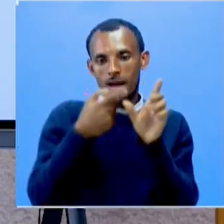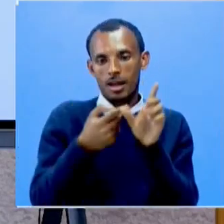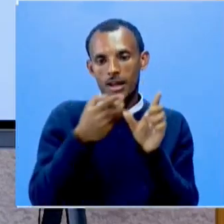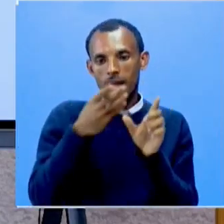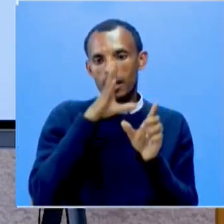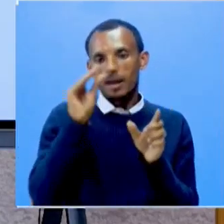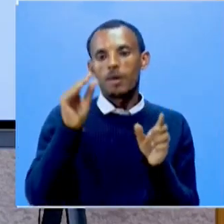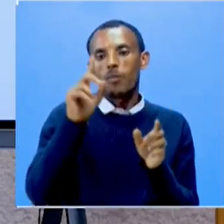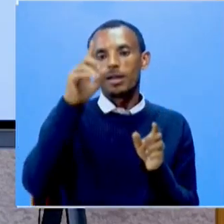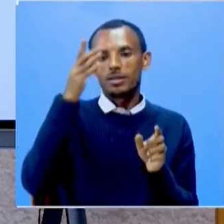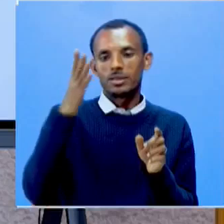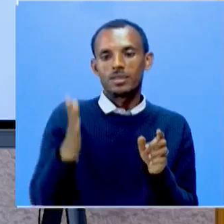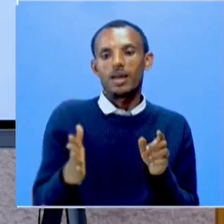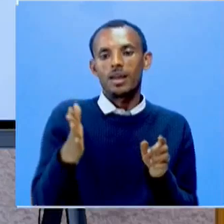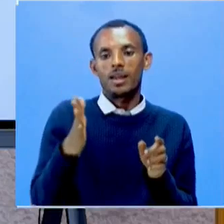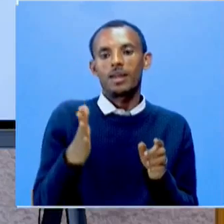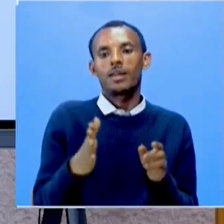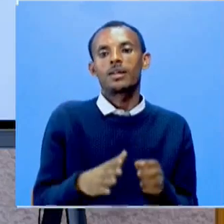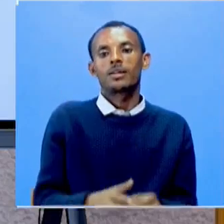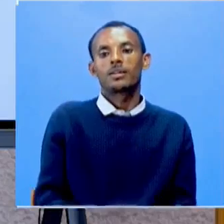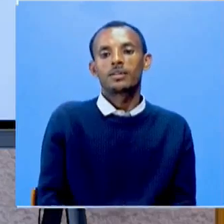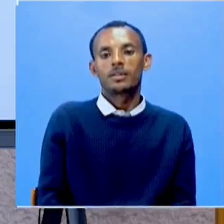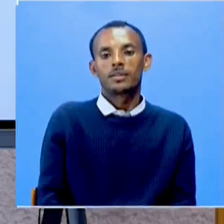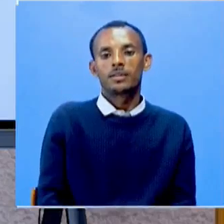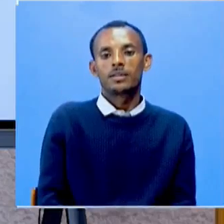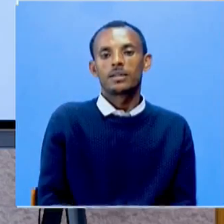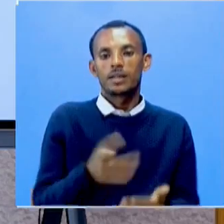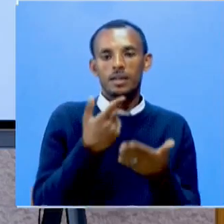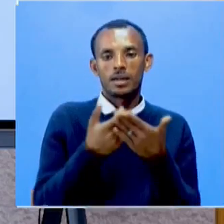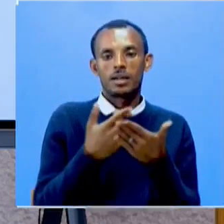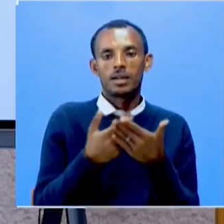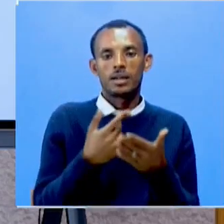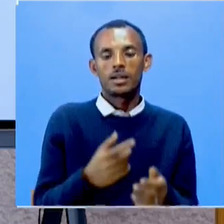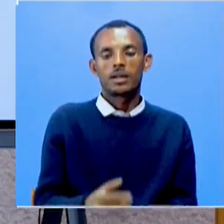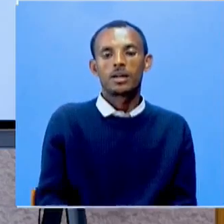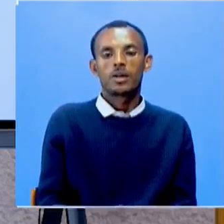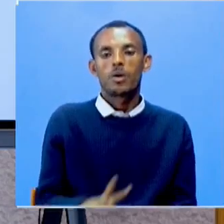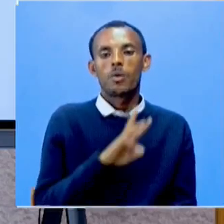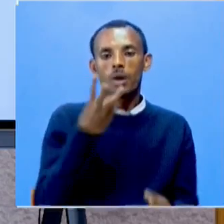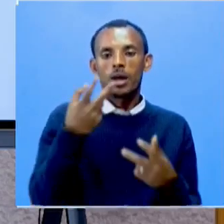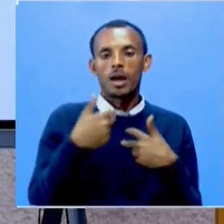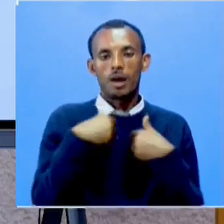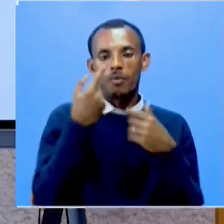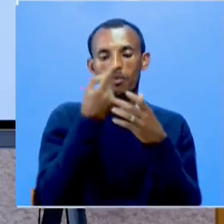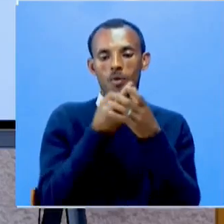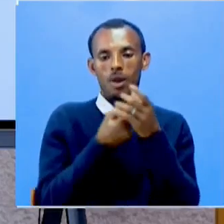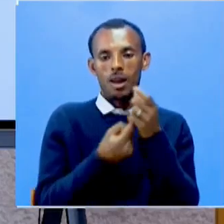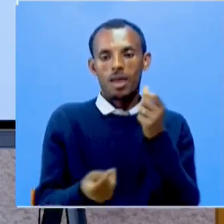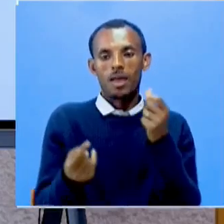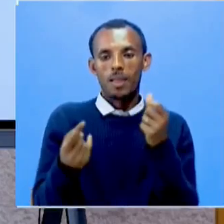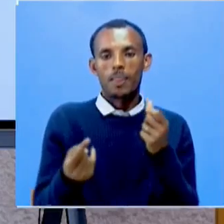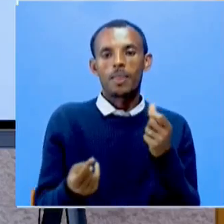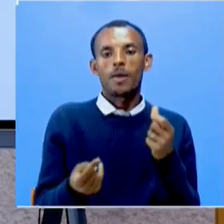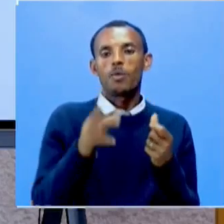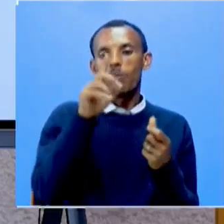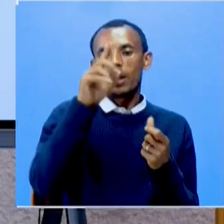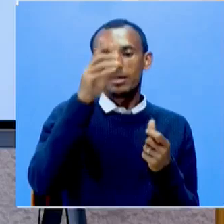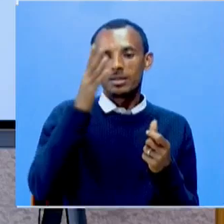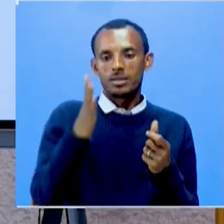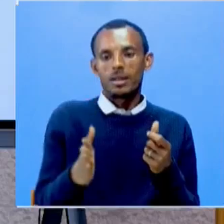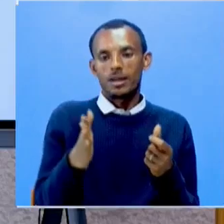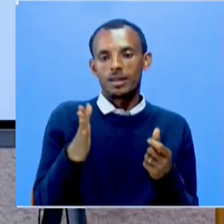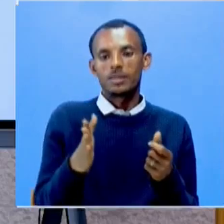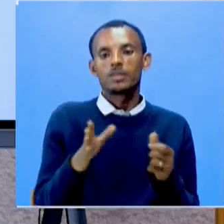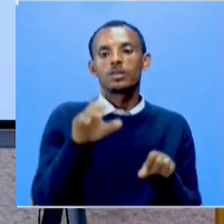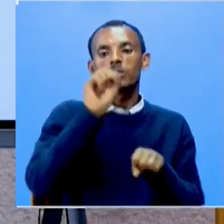angles and the include side. Here we have only these sides,